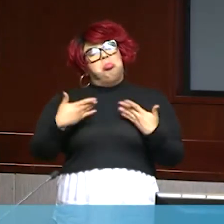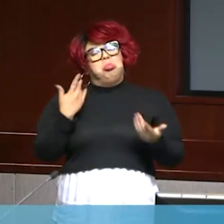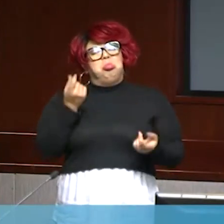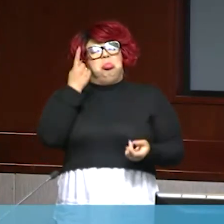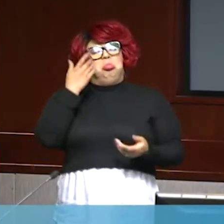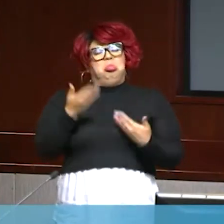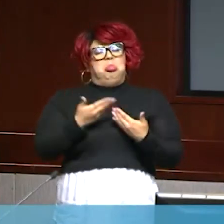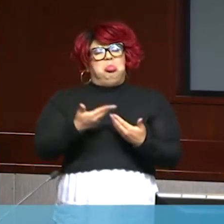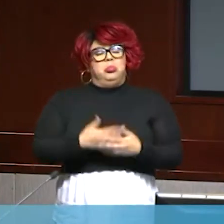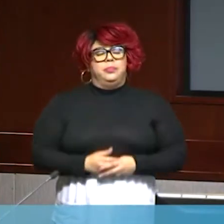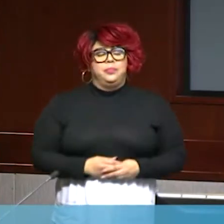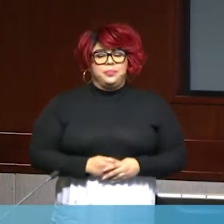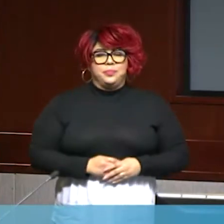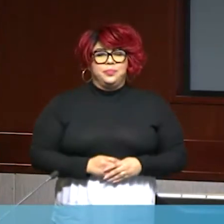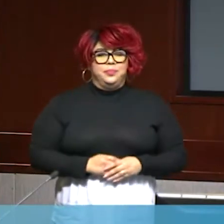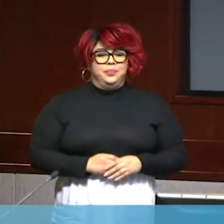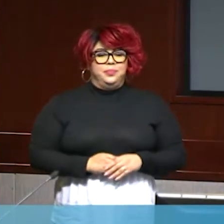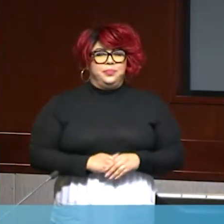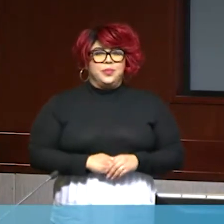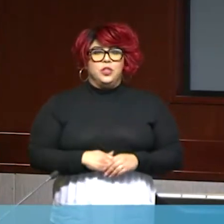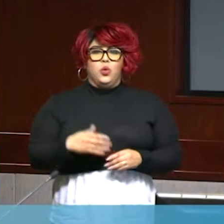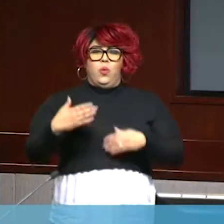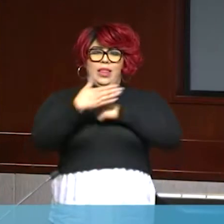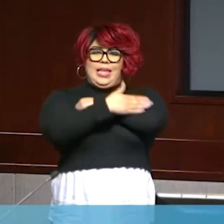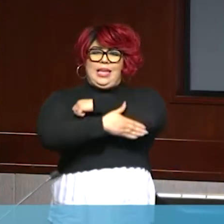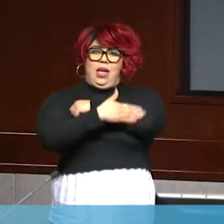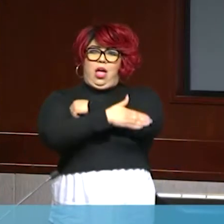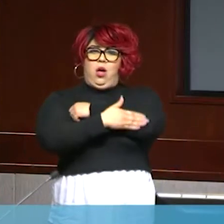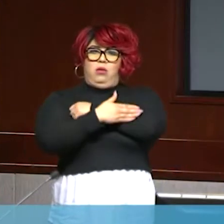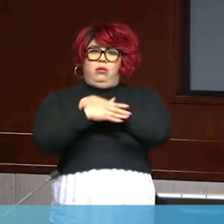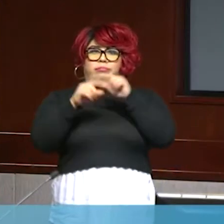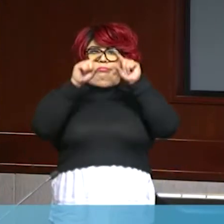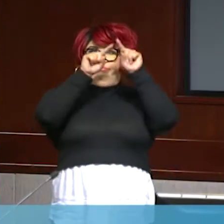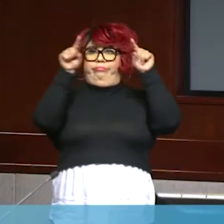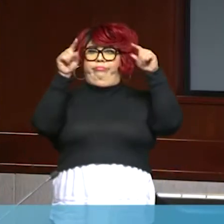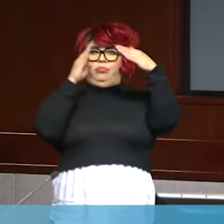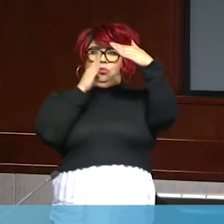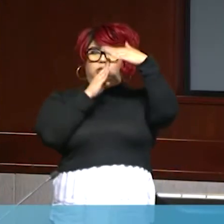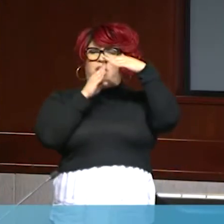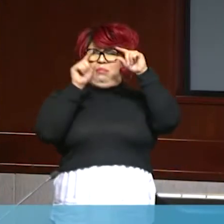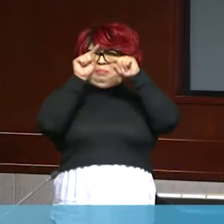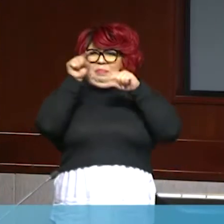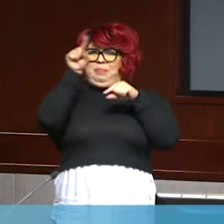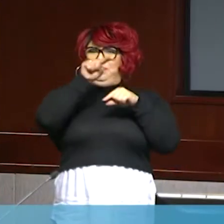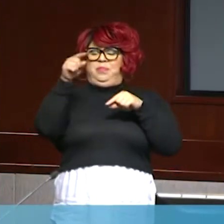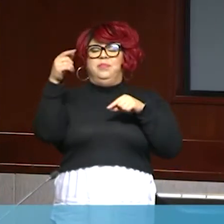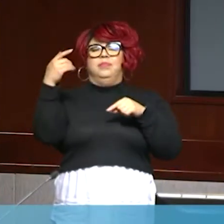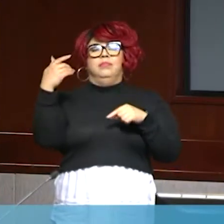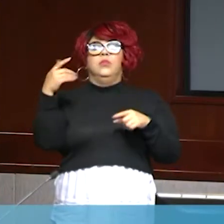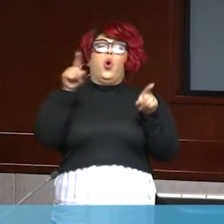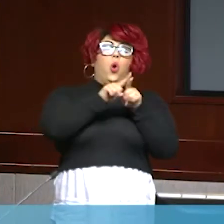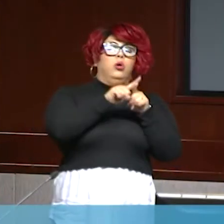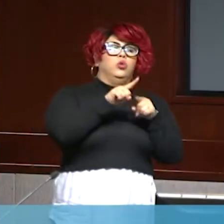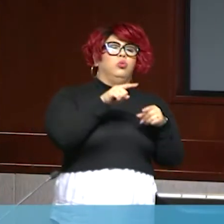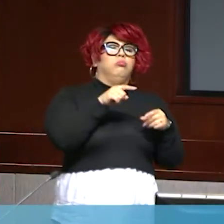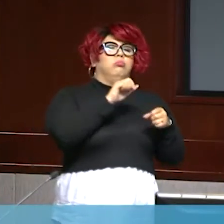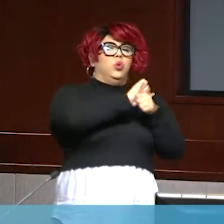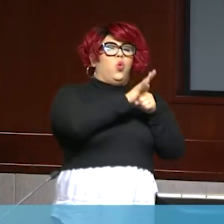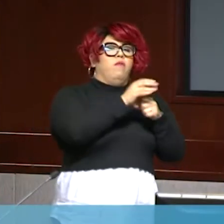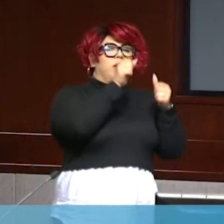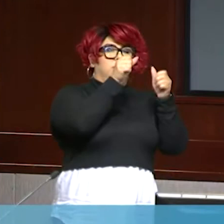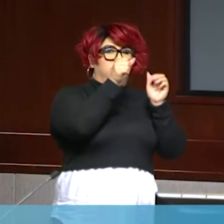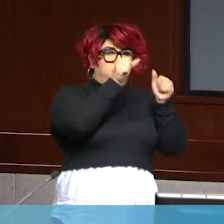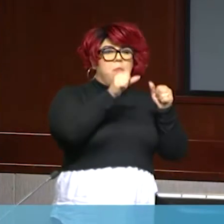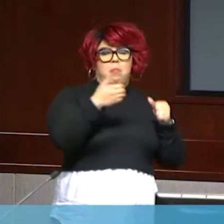right at the top bar of the county's website, there's a link to them as well as on the COVID page for Kern Public Health.